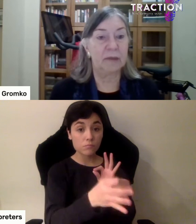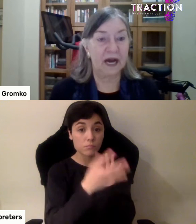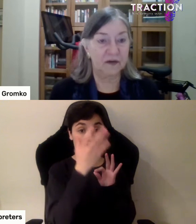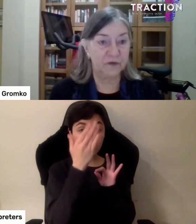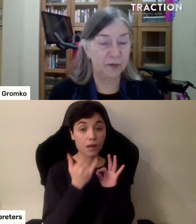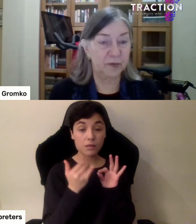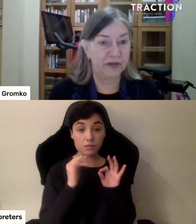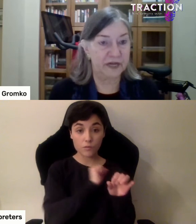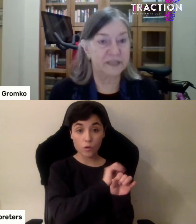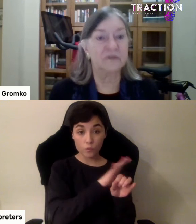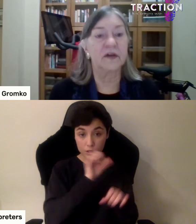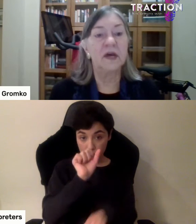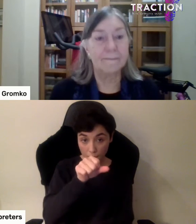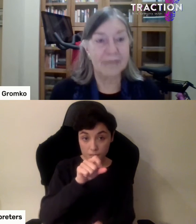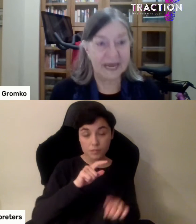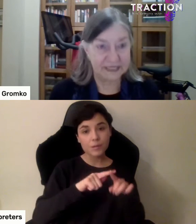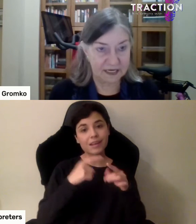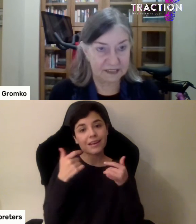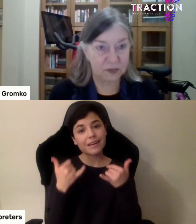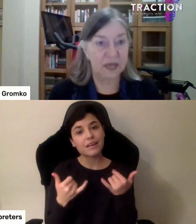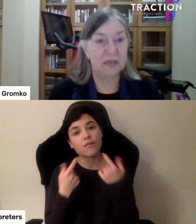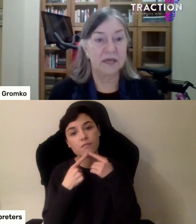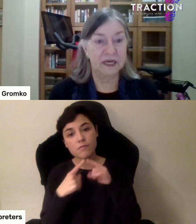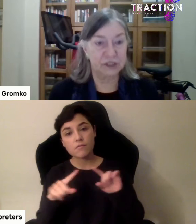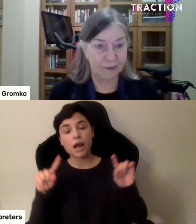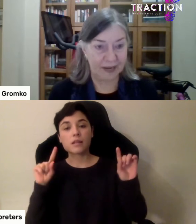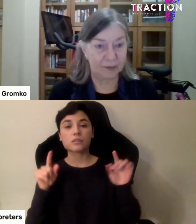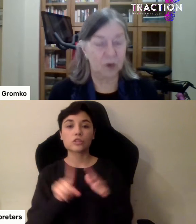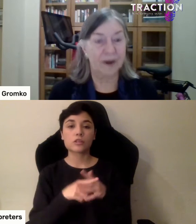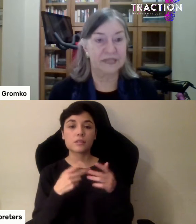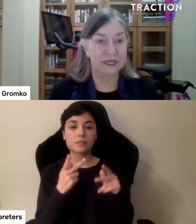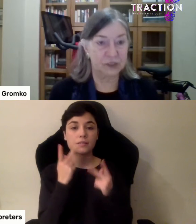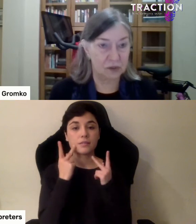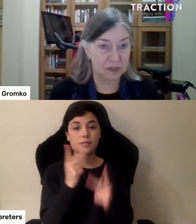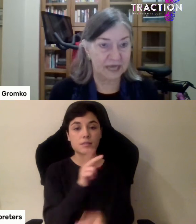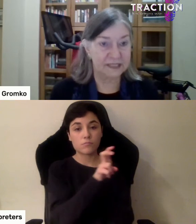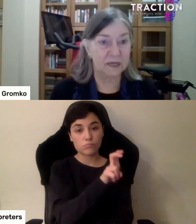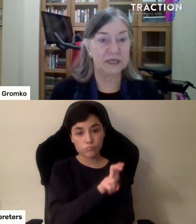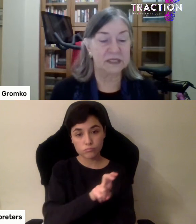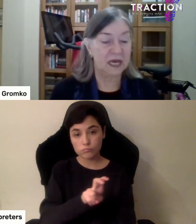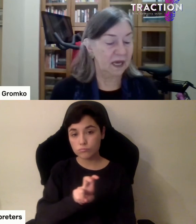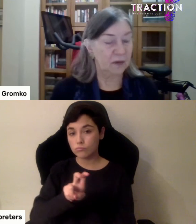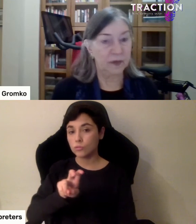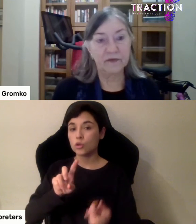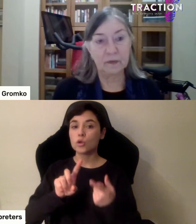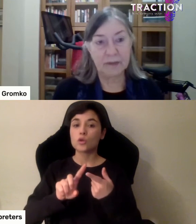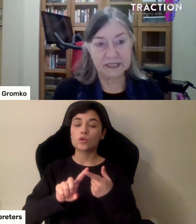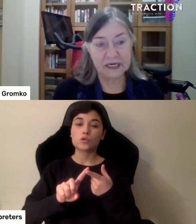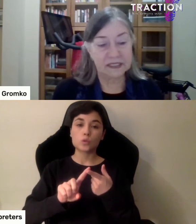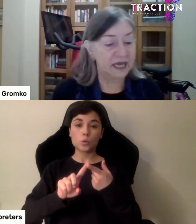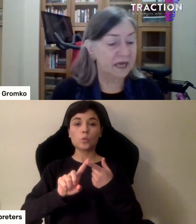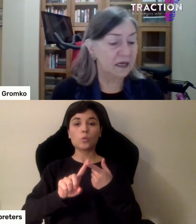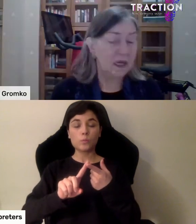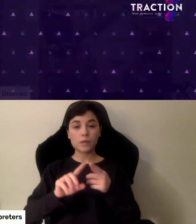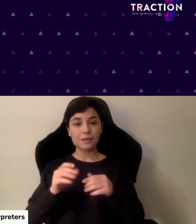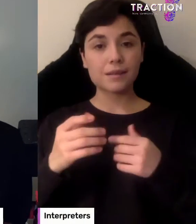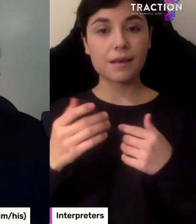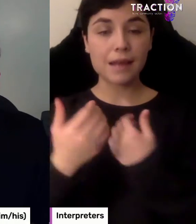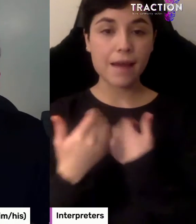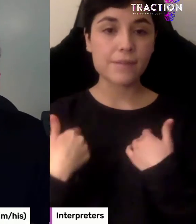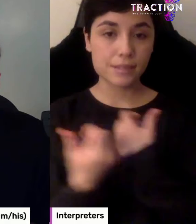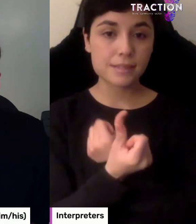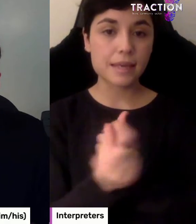people getting back for their preventative maintenance. Okay, you get your mammograms, get your colonoscopies, and whatever maintenance. And